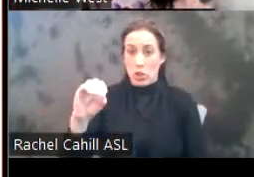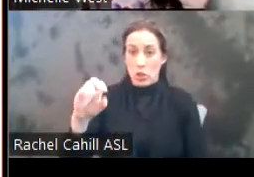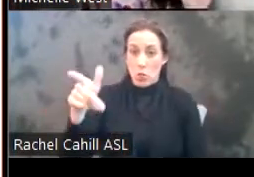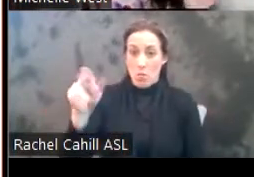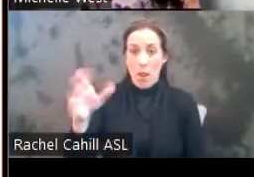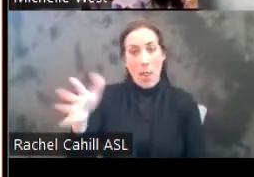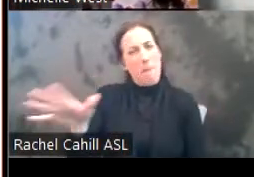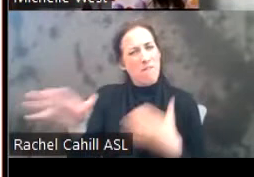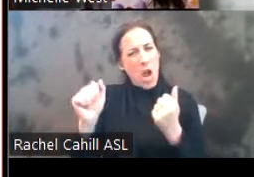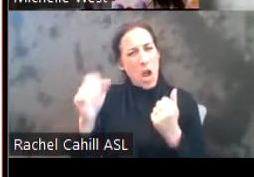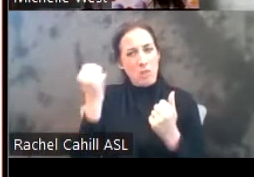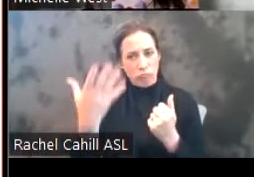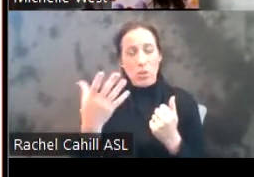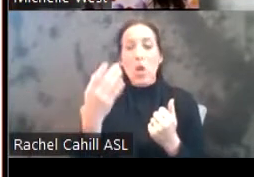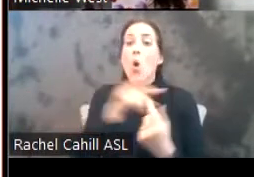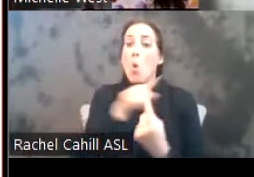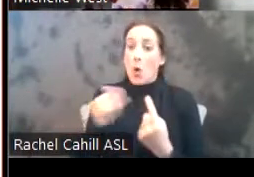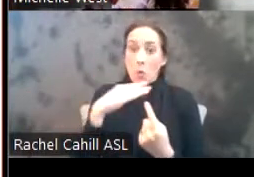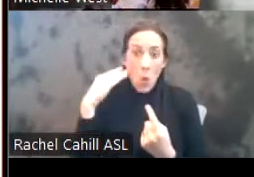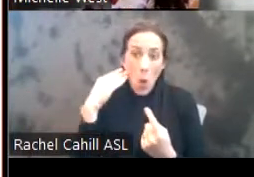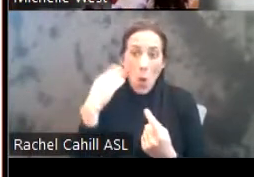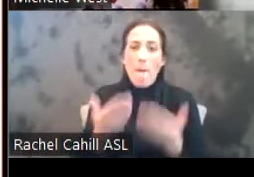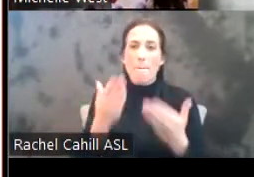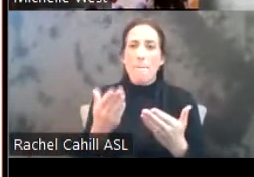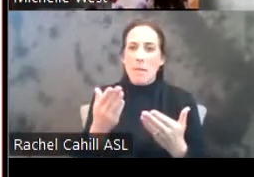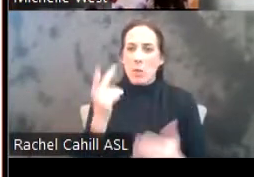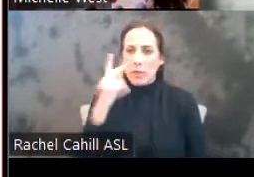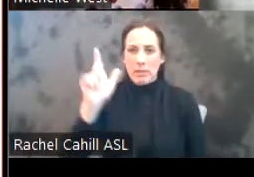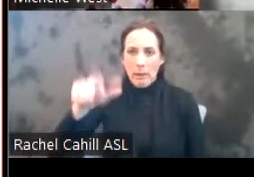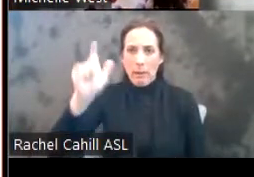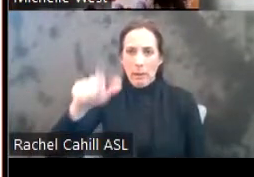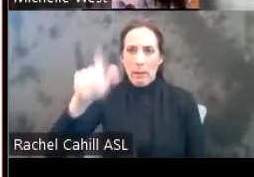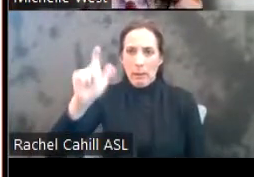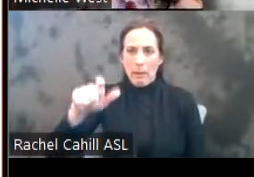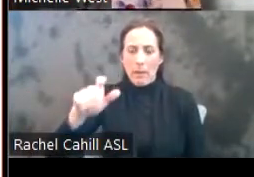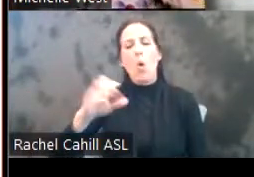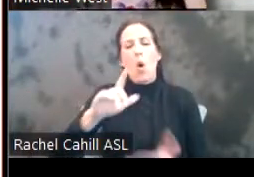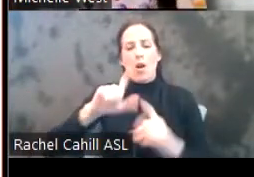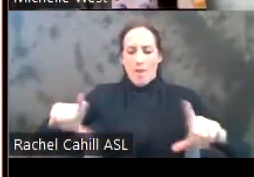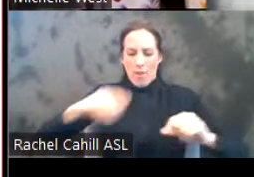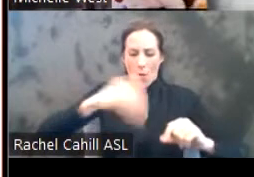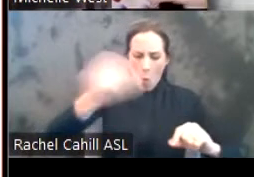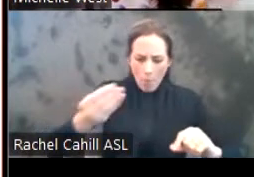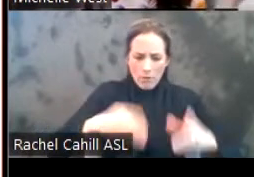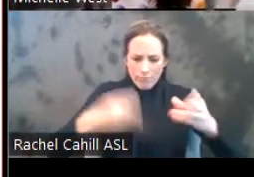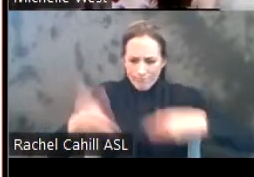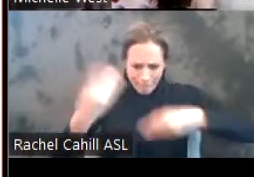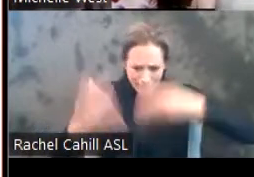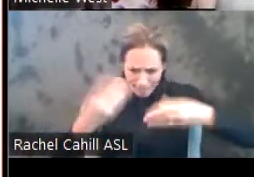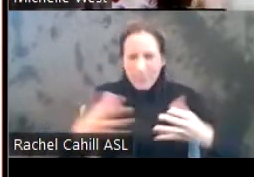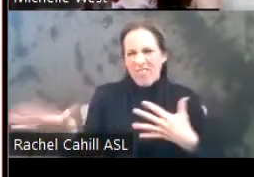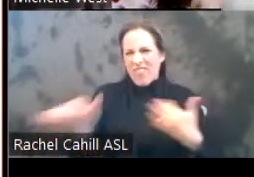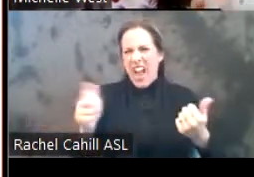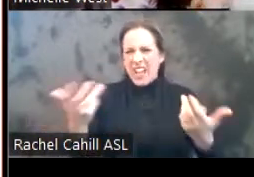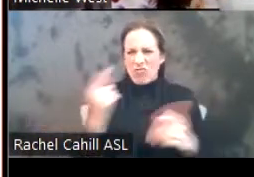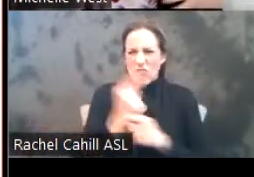fast because when you're at home, you're probably flipping through these coupons very quickly. And I want you just to do